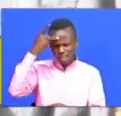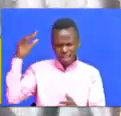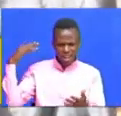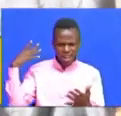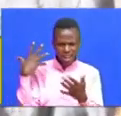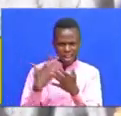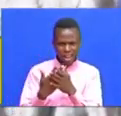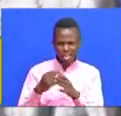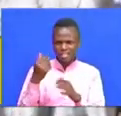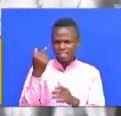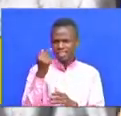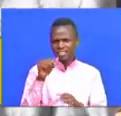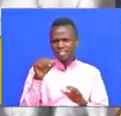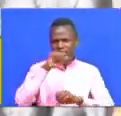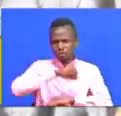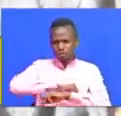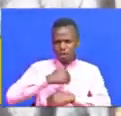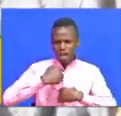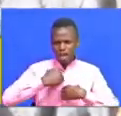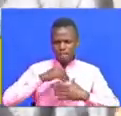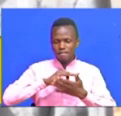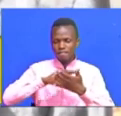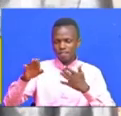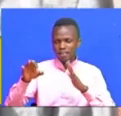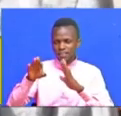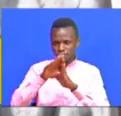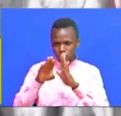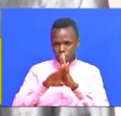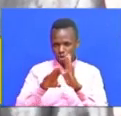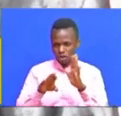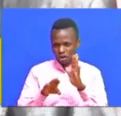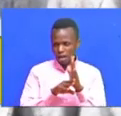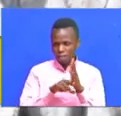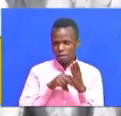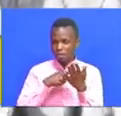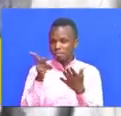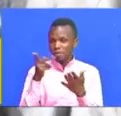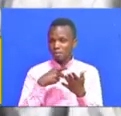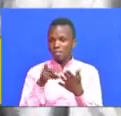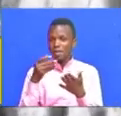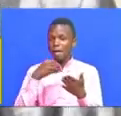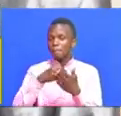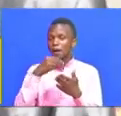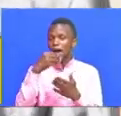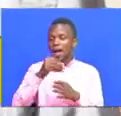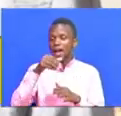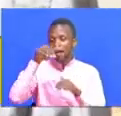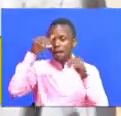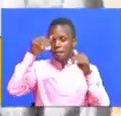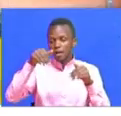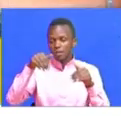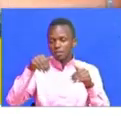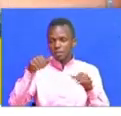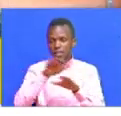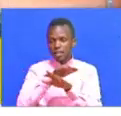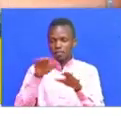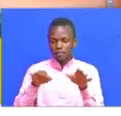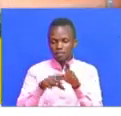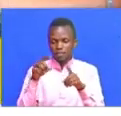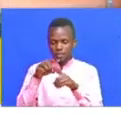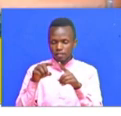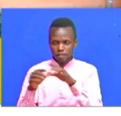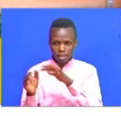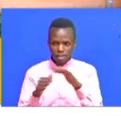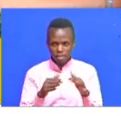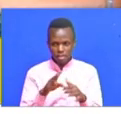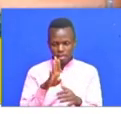fee structure. Na hii structure si kusema hata nyingine ni ya kununua basi, nyingine ni ya development, nyingine ni ya wapi na shule ni ya... Mr. Benjamin,